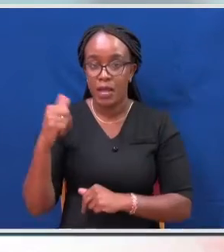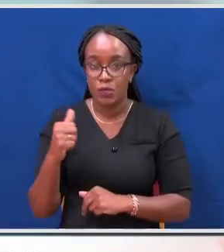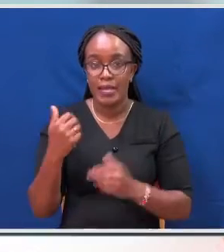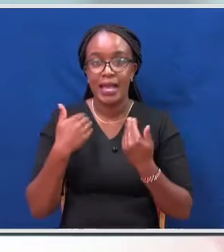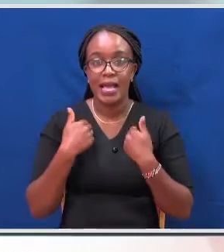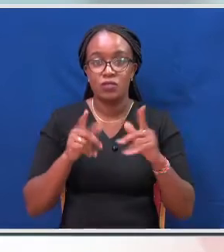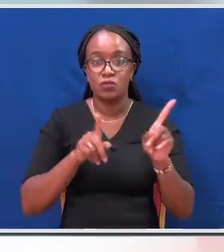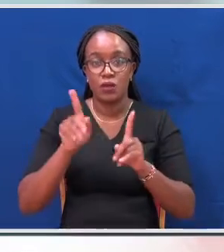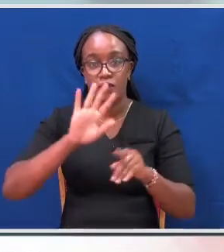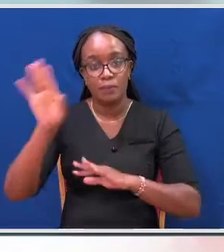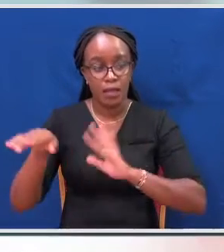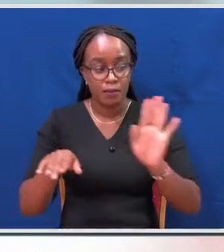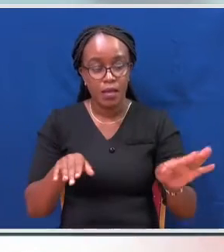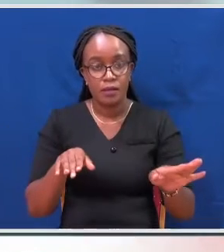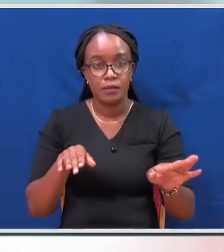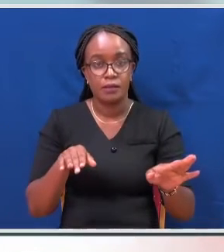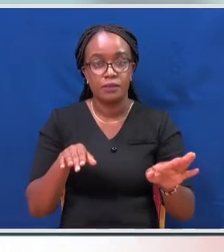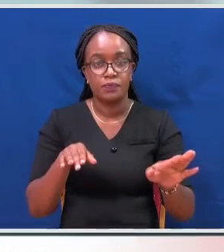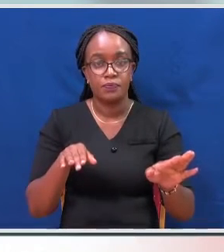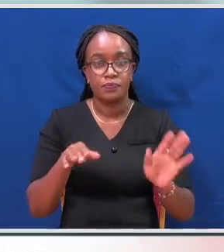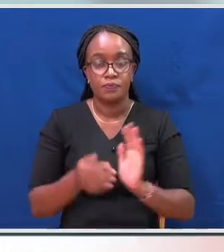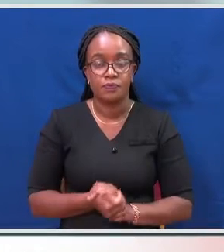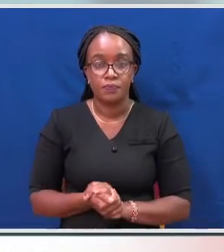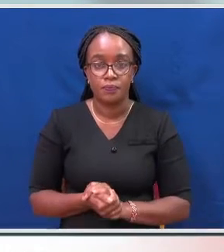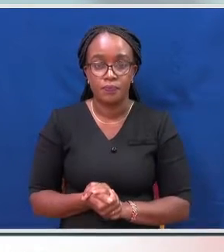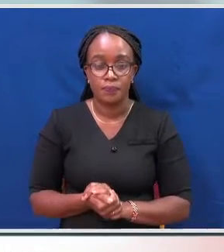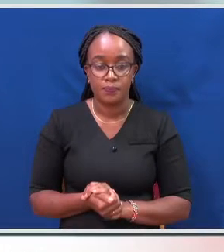travel back or travel out of the containment,